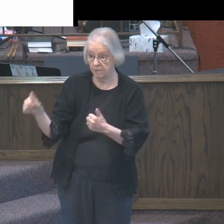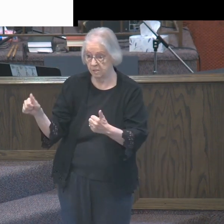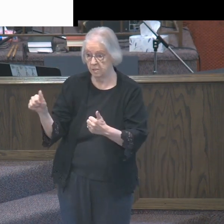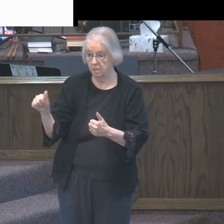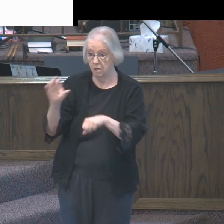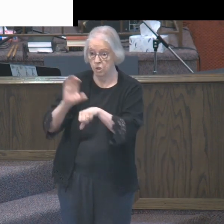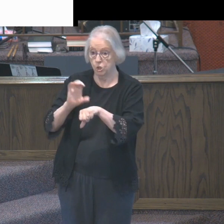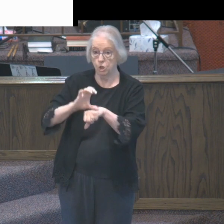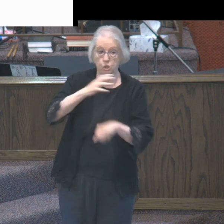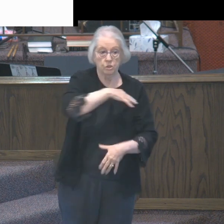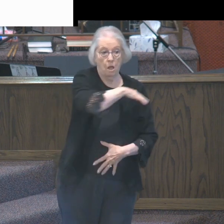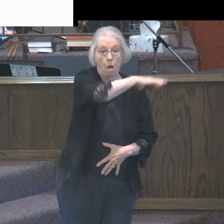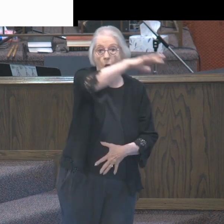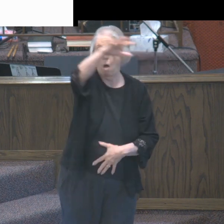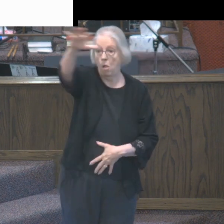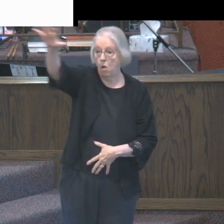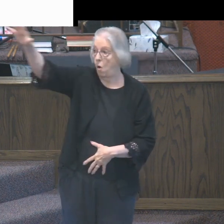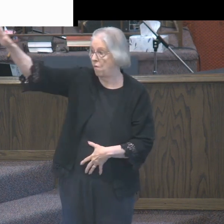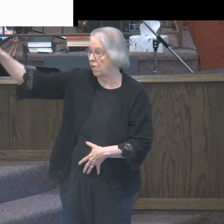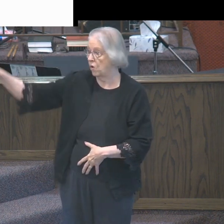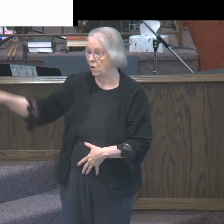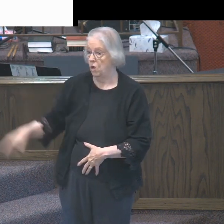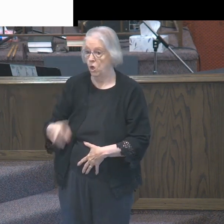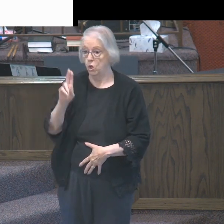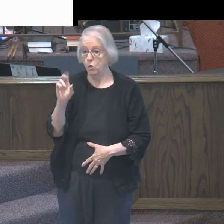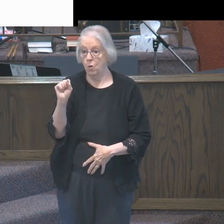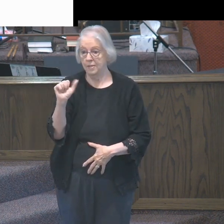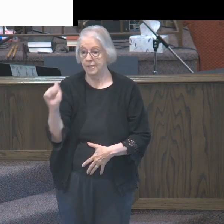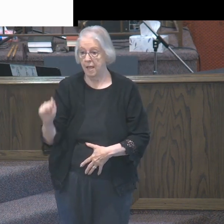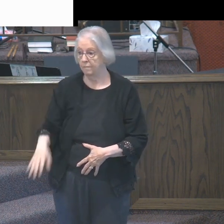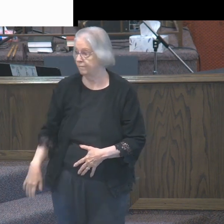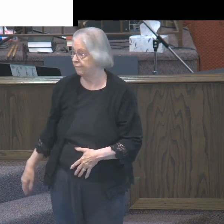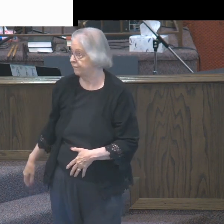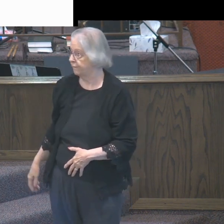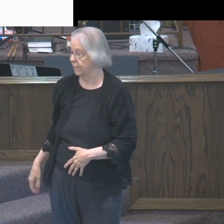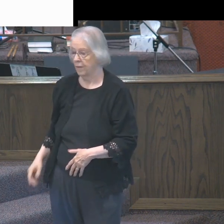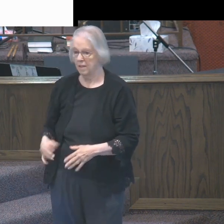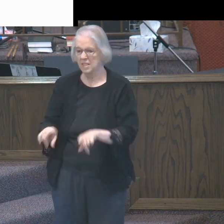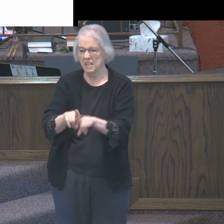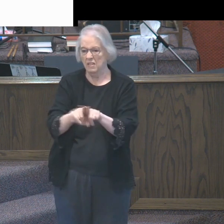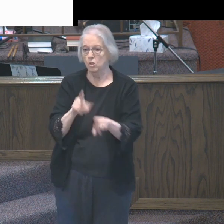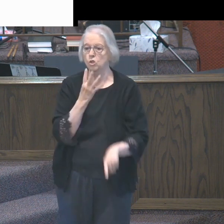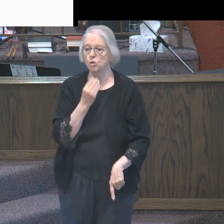way. We can as a denomination, but I can't personally, and that's what they thought.